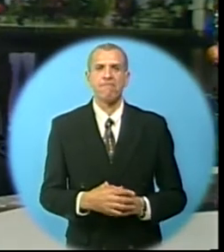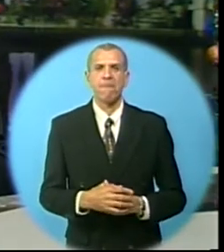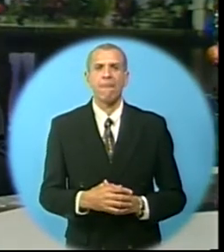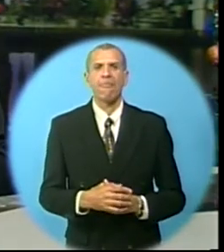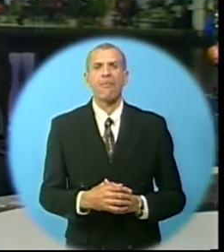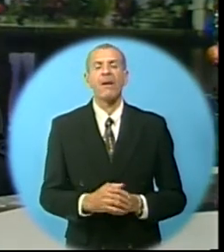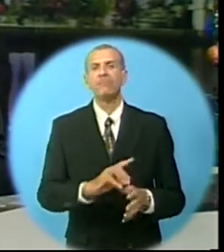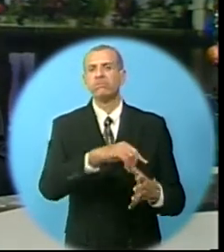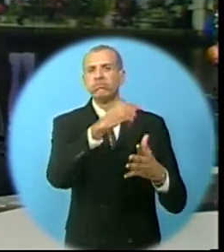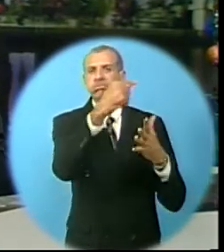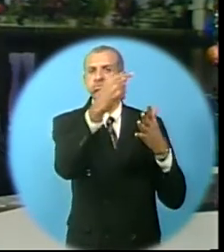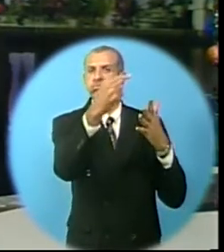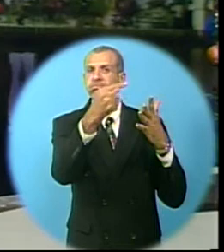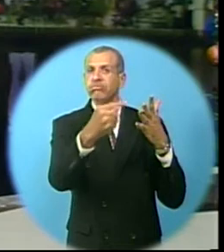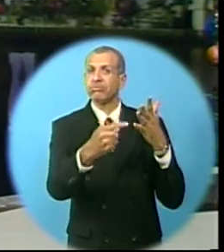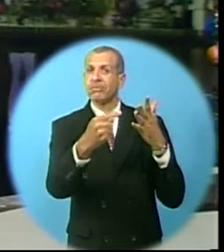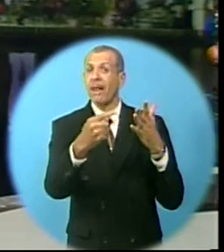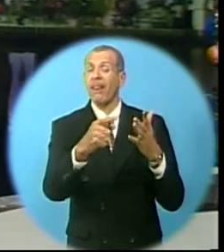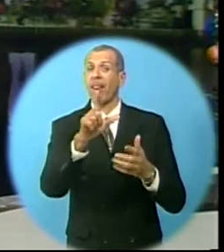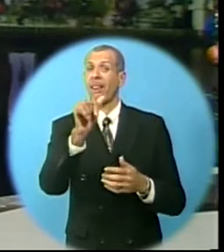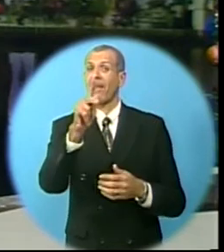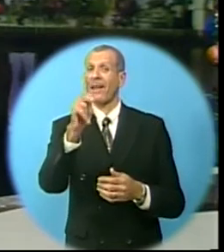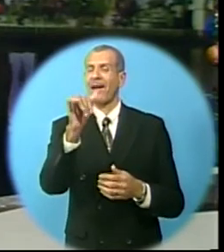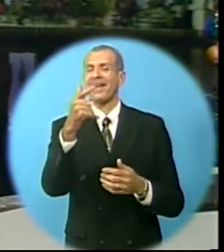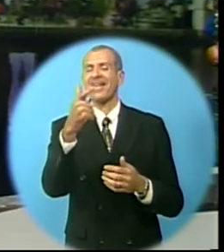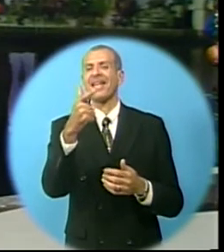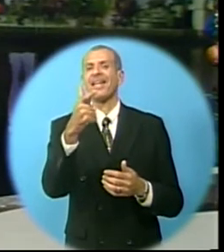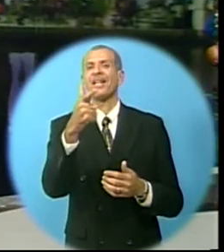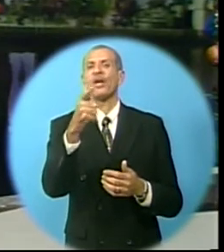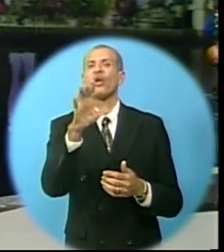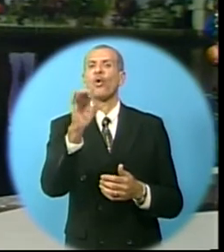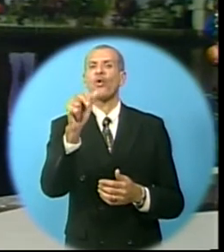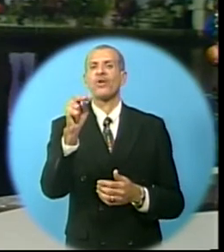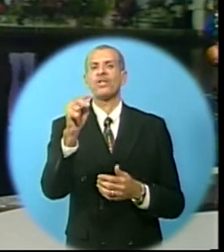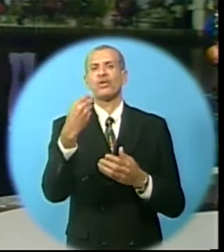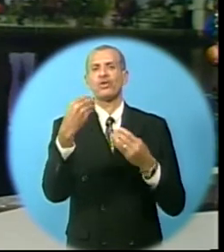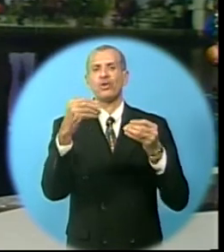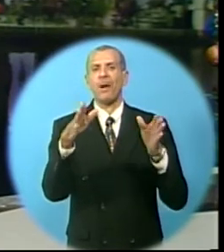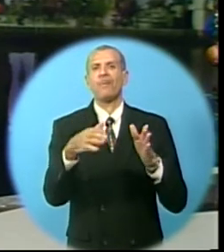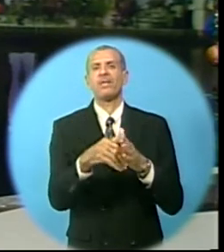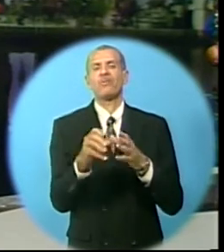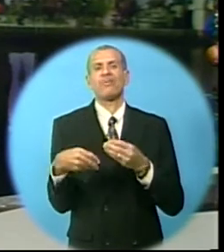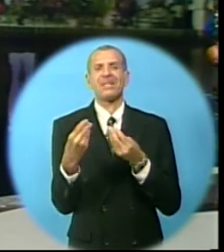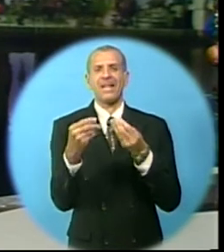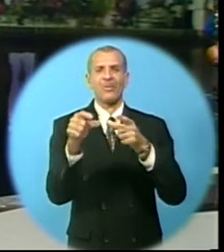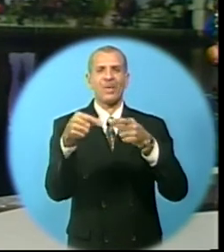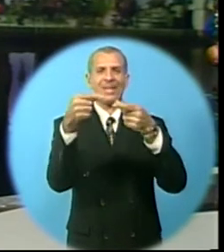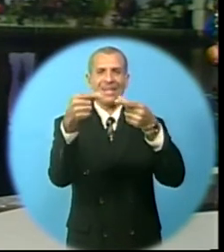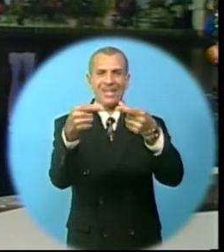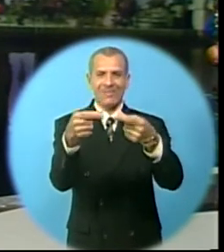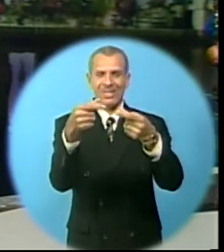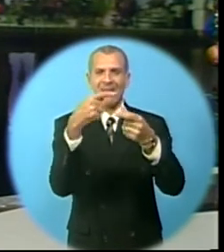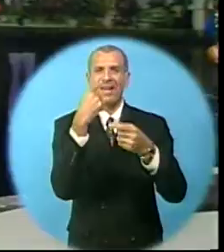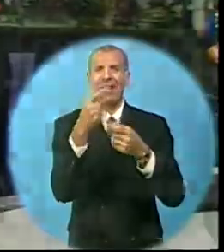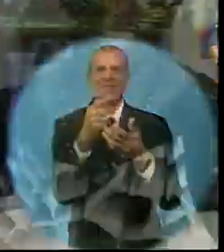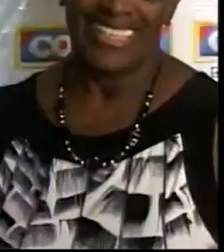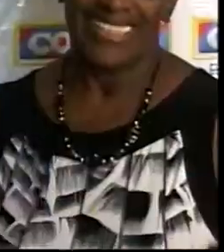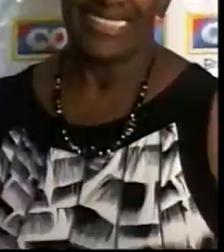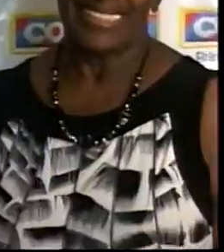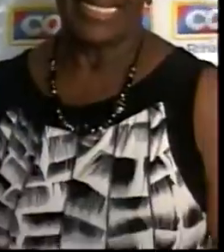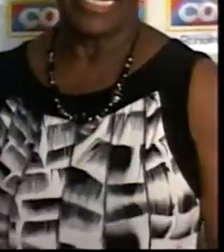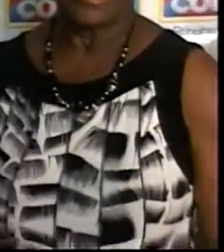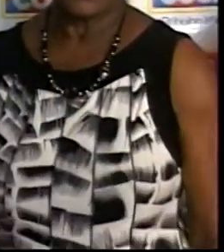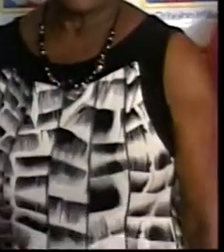Well, several Lucky Court shoppers were presented with special gifts today at the Bridgetown store. Their names were drawn in a special